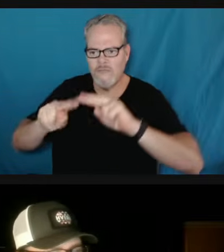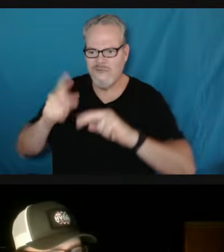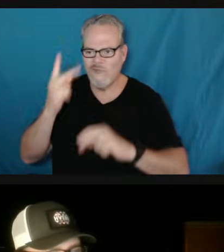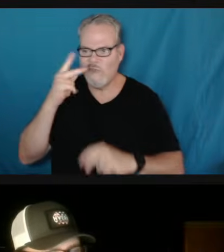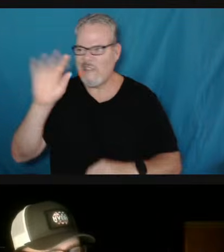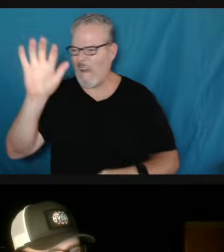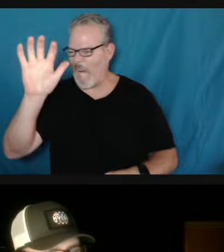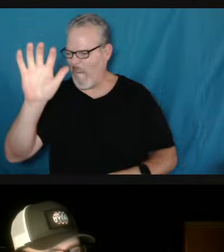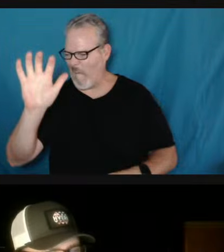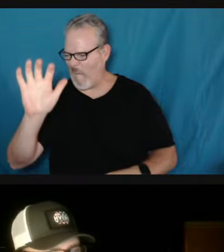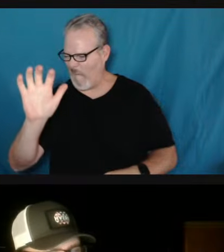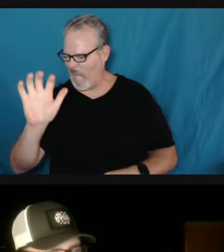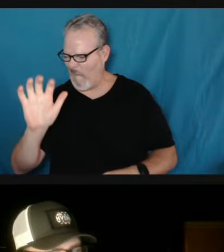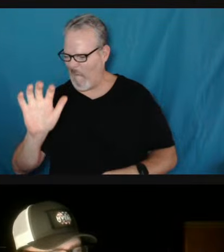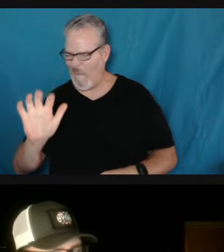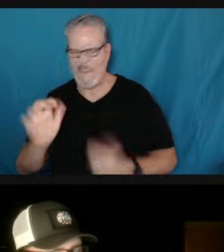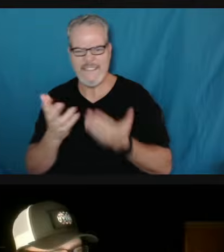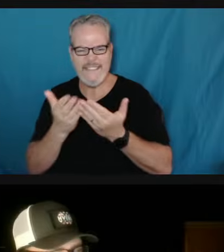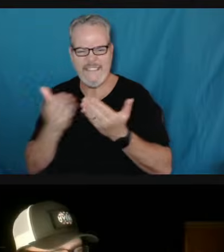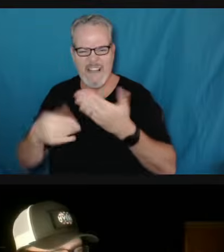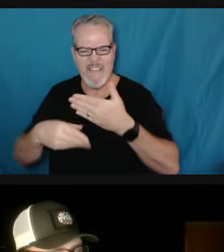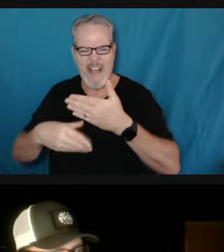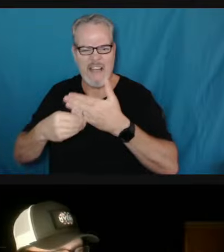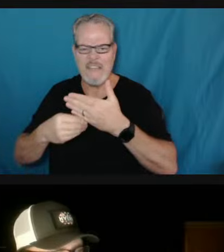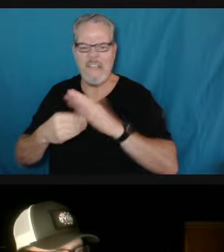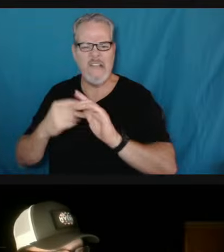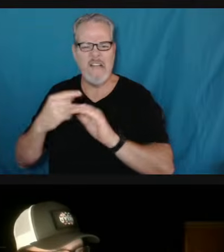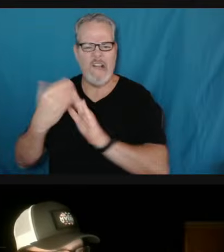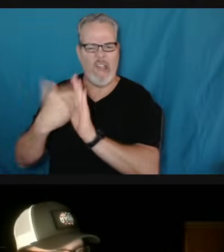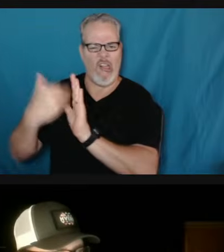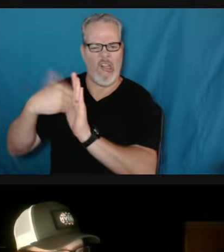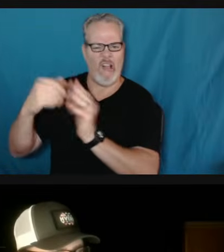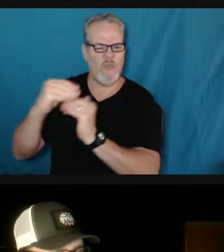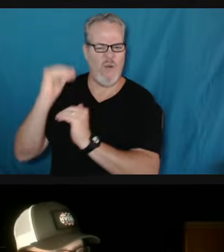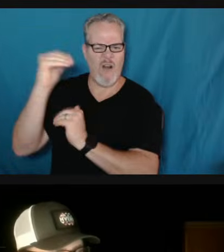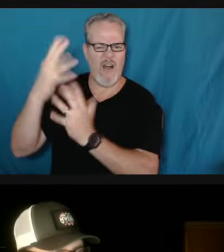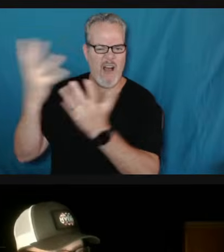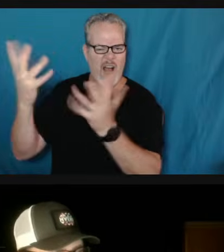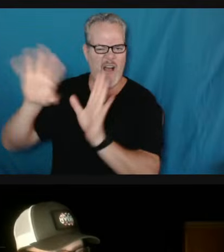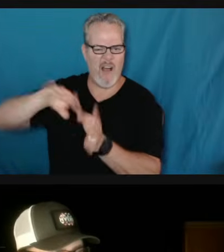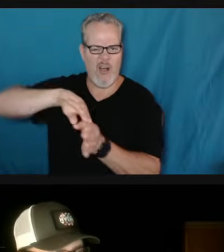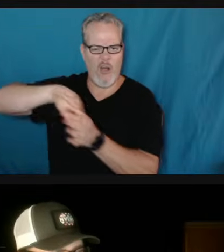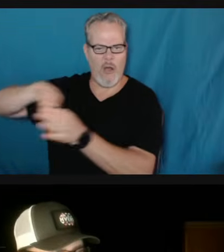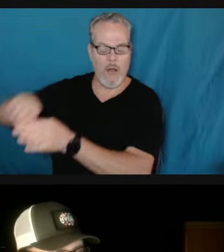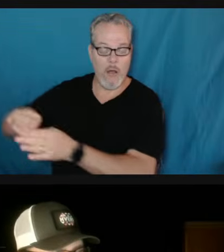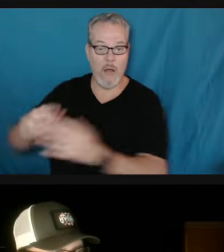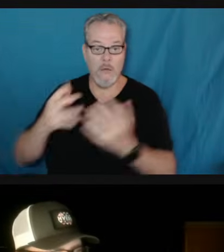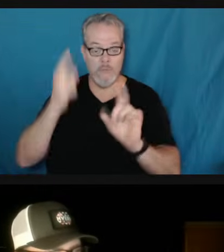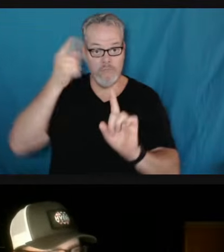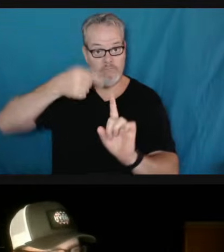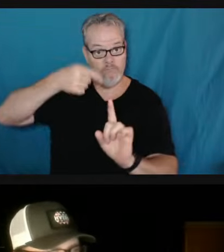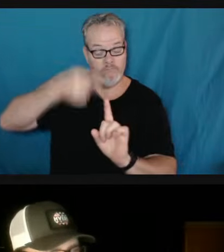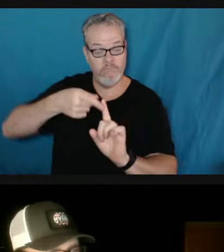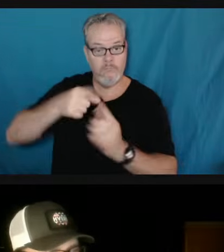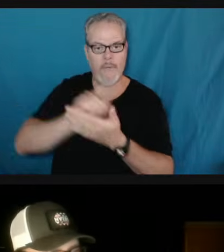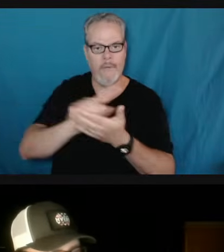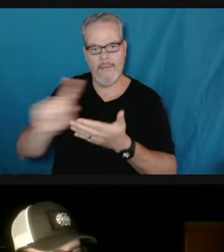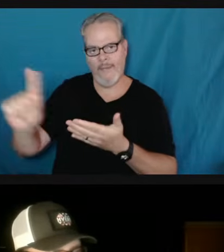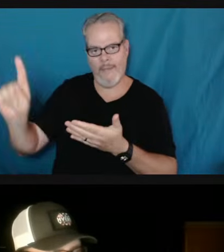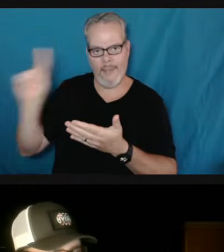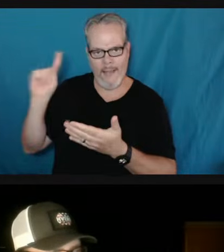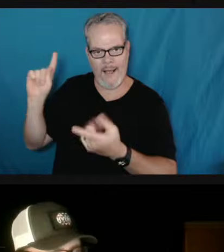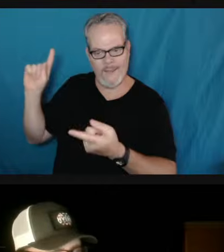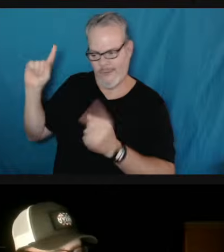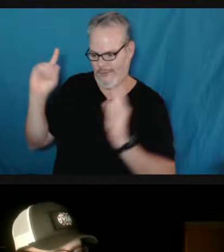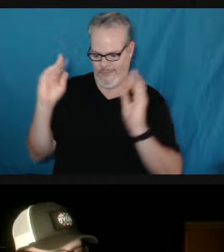that is not what we're trying to see here. All right, so really what we want is the last week of earthquakes, starting from